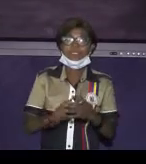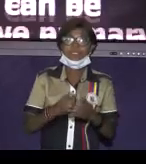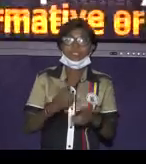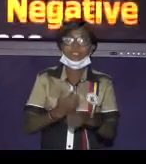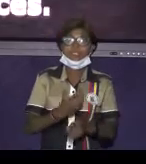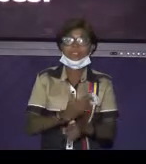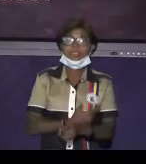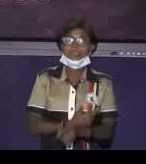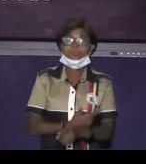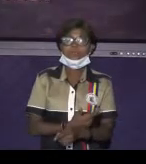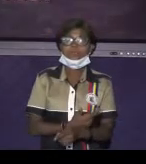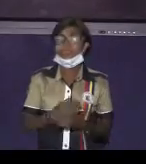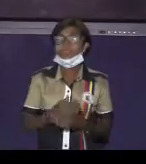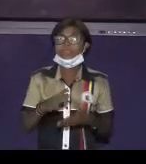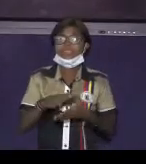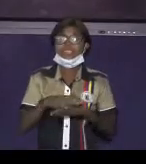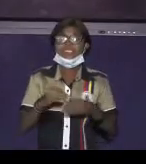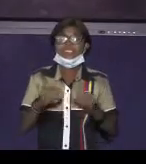lesson.